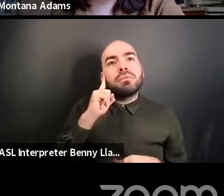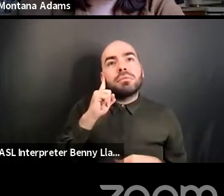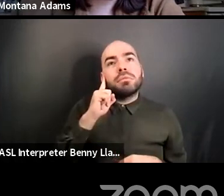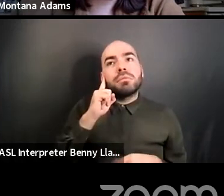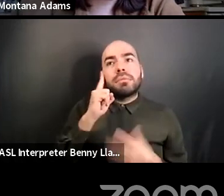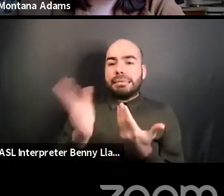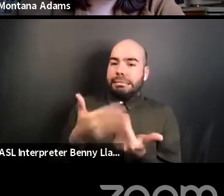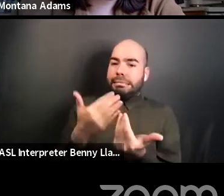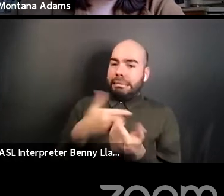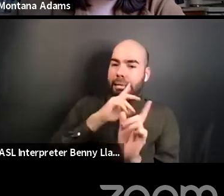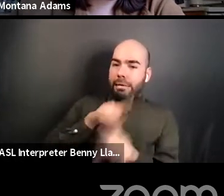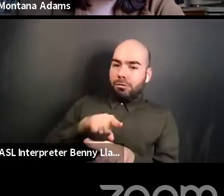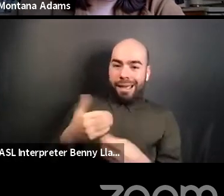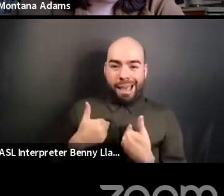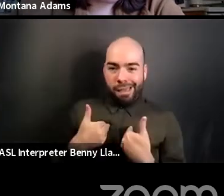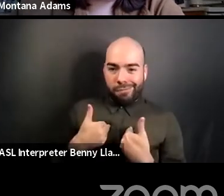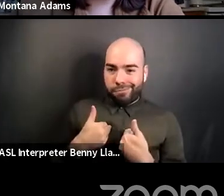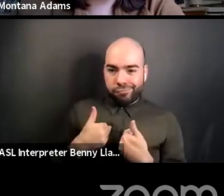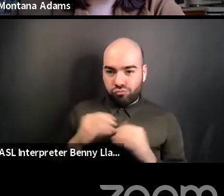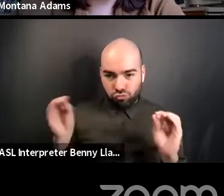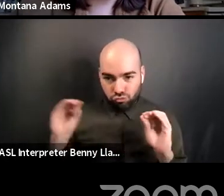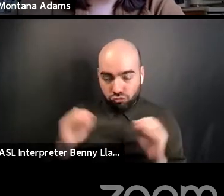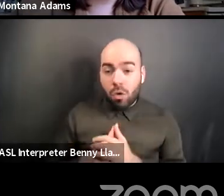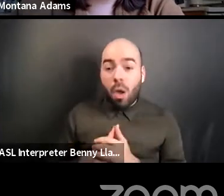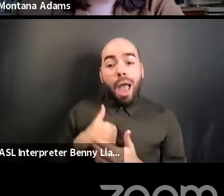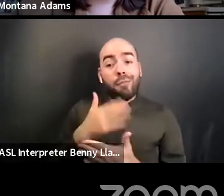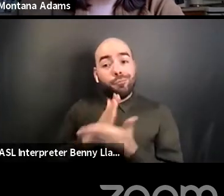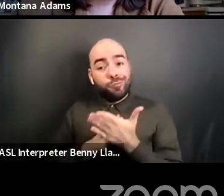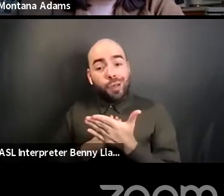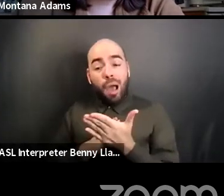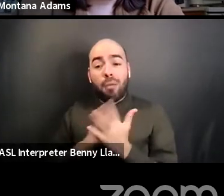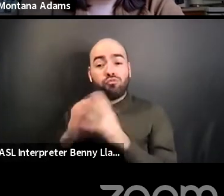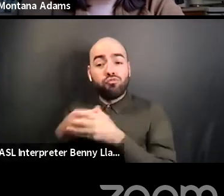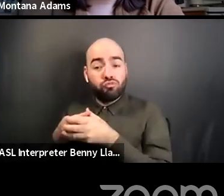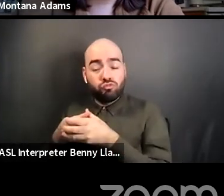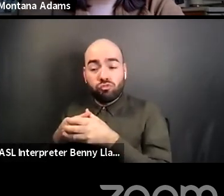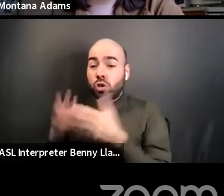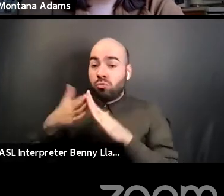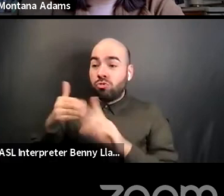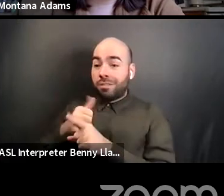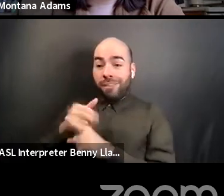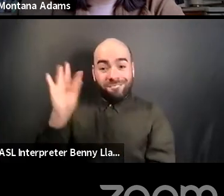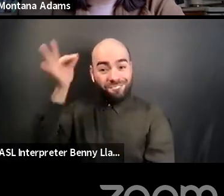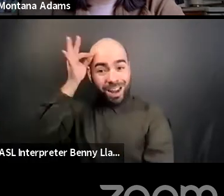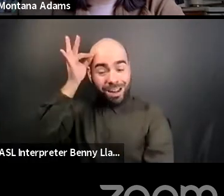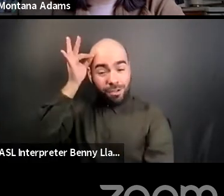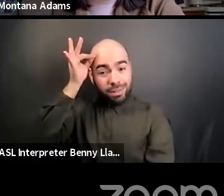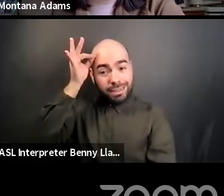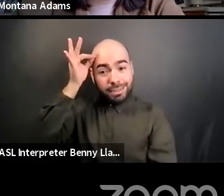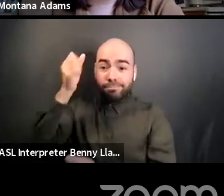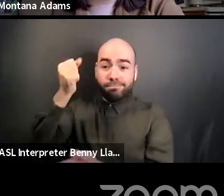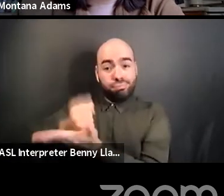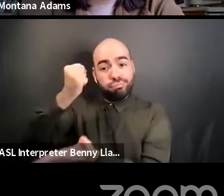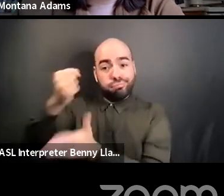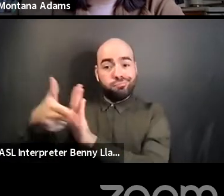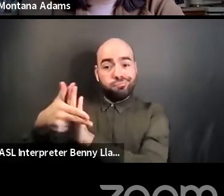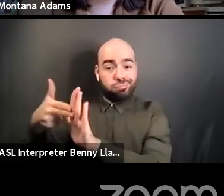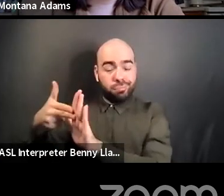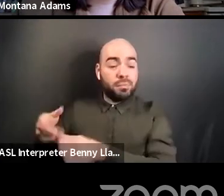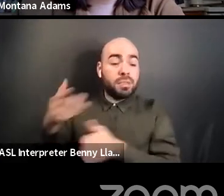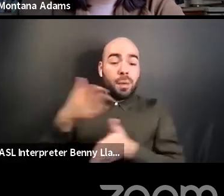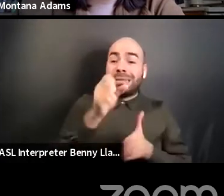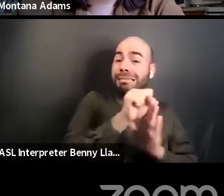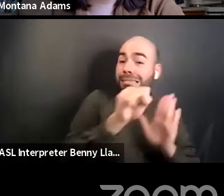easy answer because there are certain tribal communities that are federally recognized. There are certain tribal communities that are state